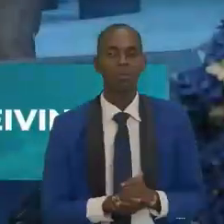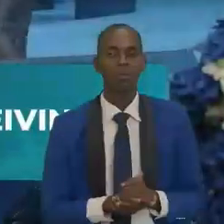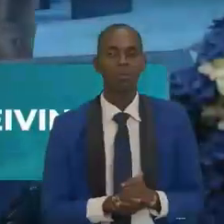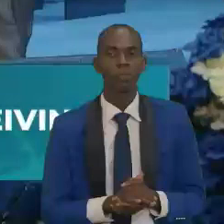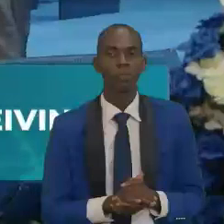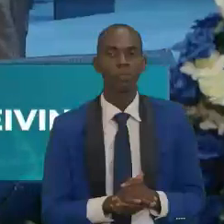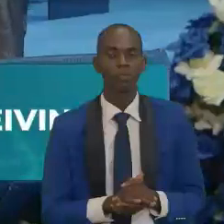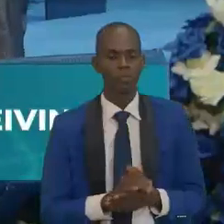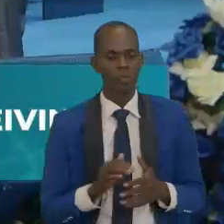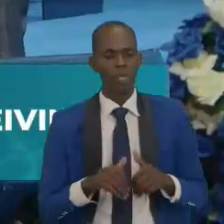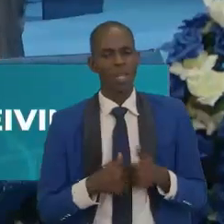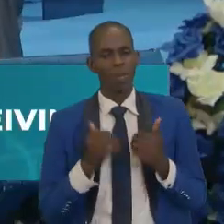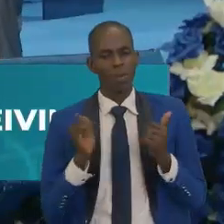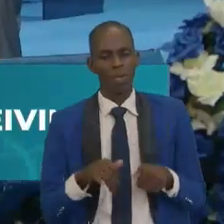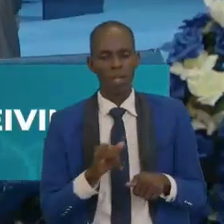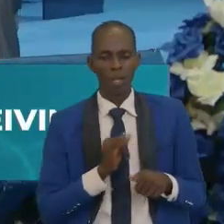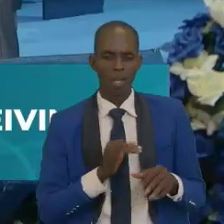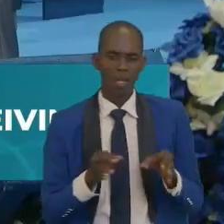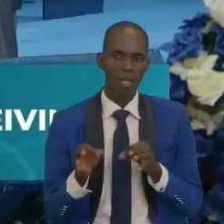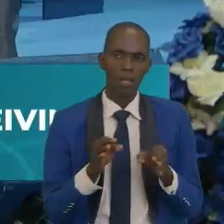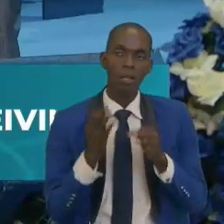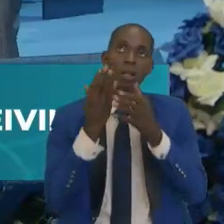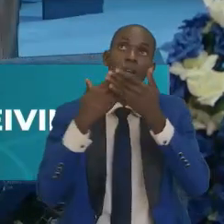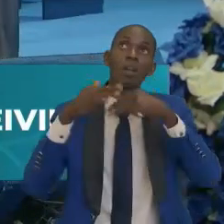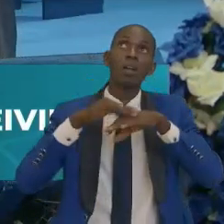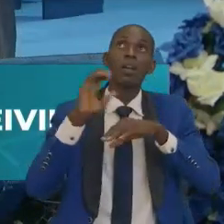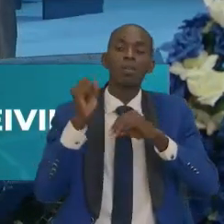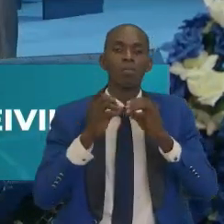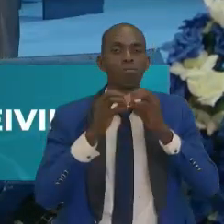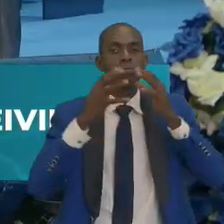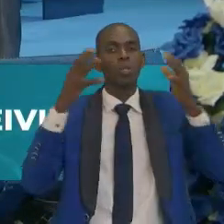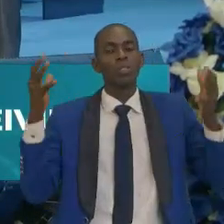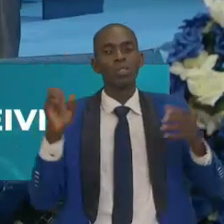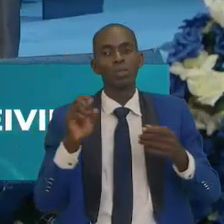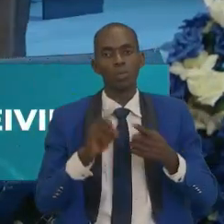How can I explain heaven's abundance to you?